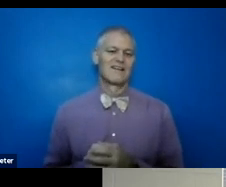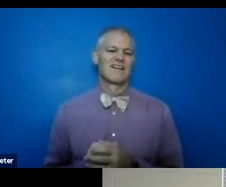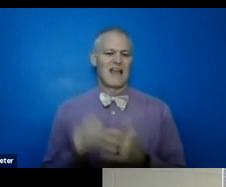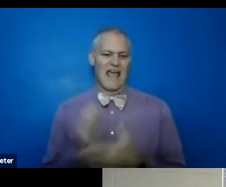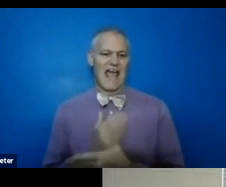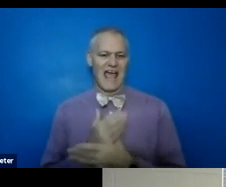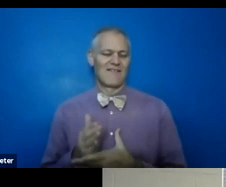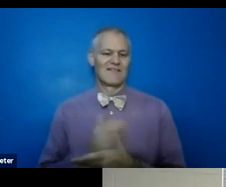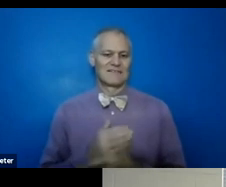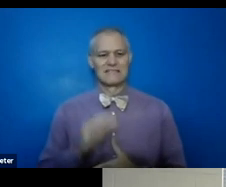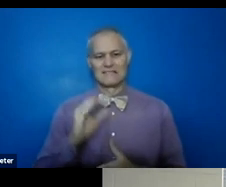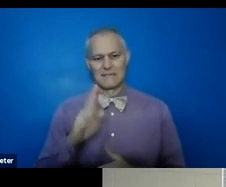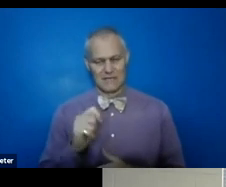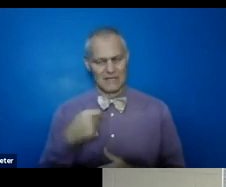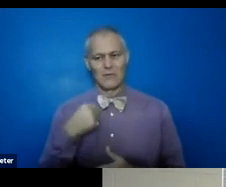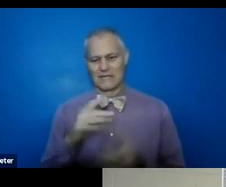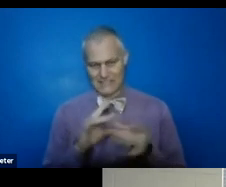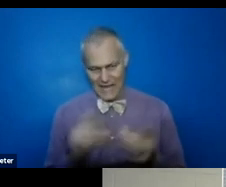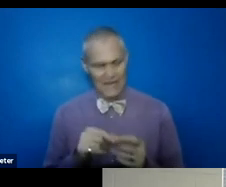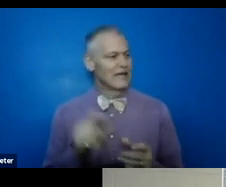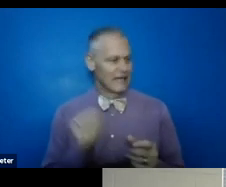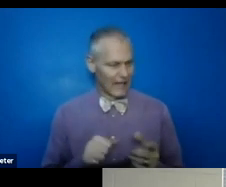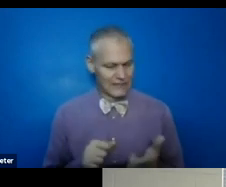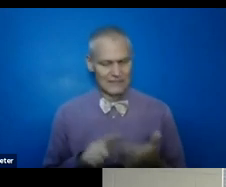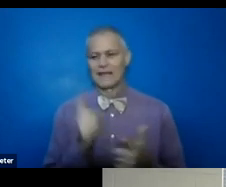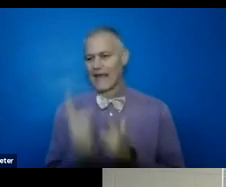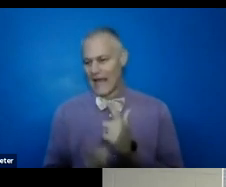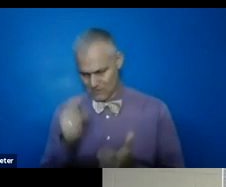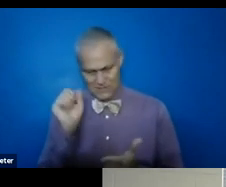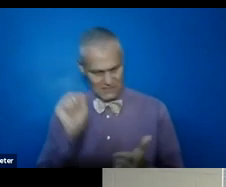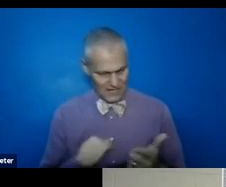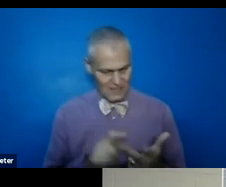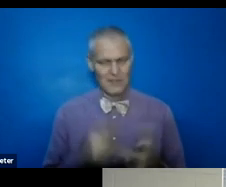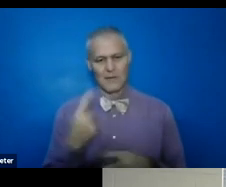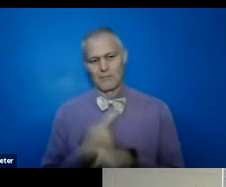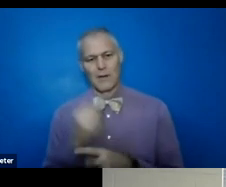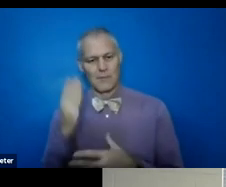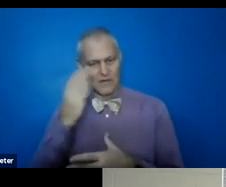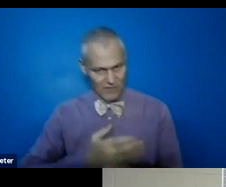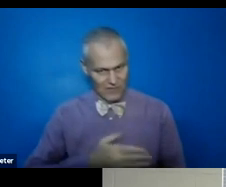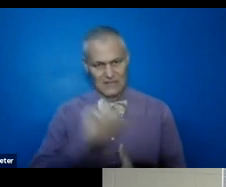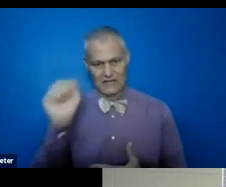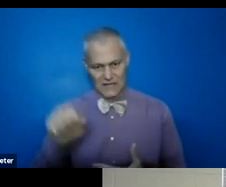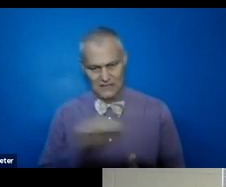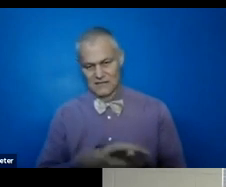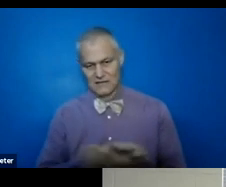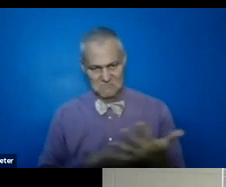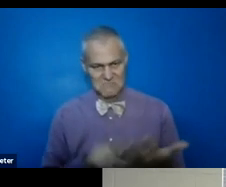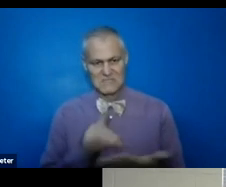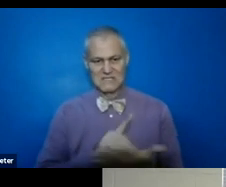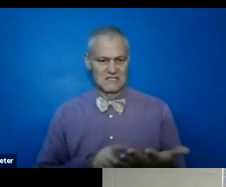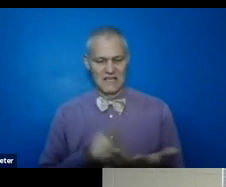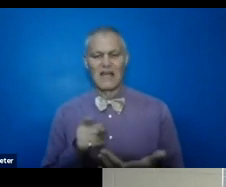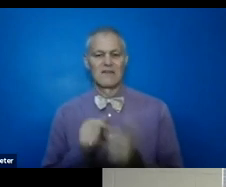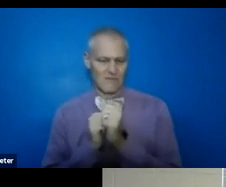the amount of CBT that we're saying, they get the amount of hours that we're saying, we're using the proper behavioral interventions. And so that's part of it. And then the other